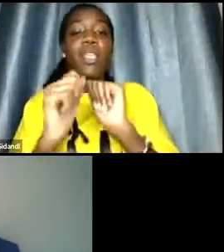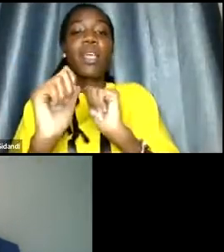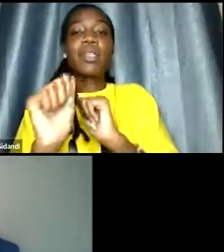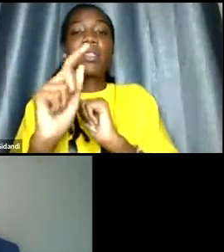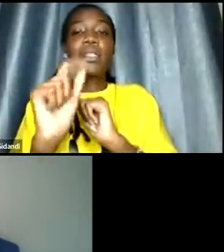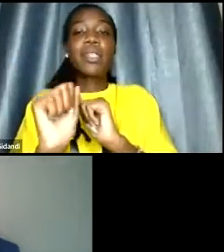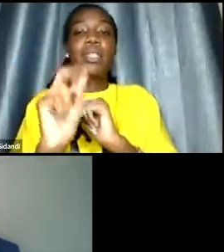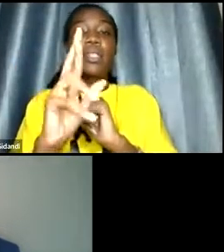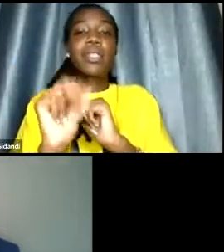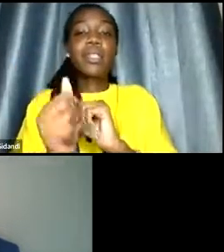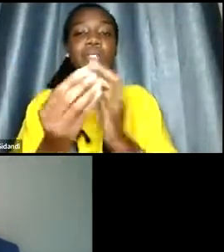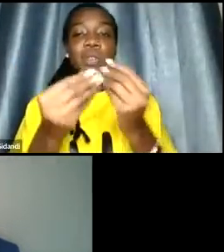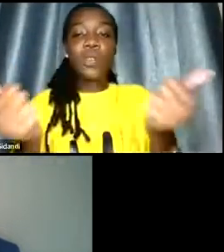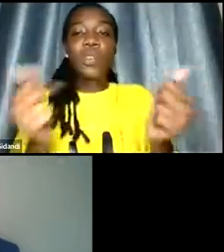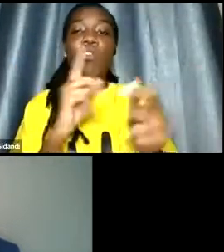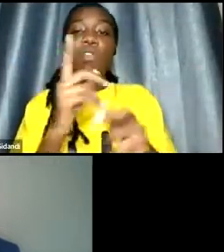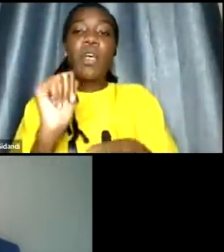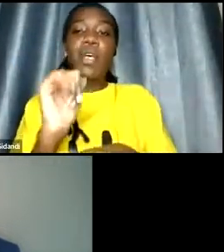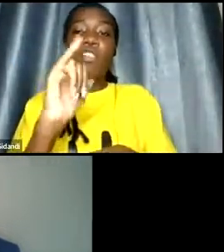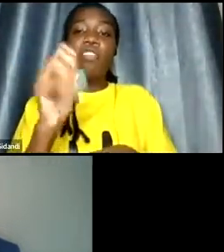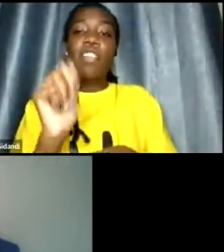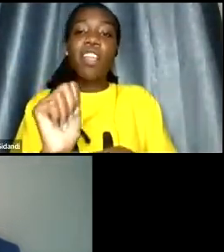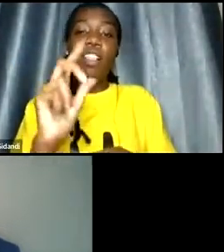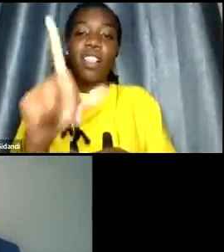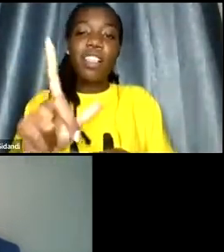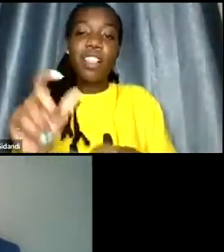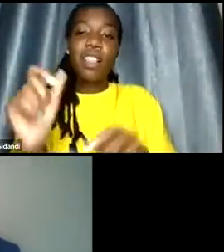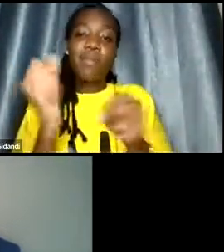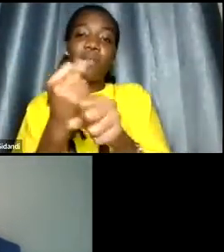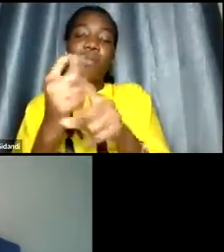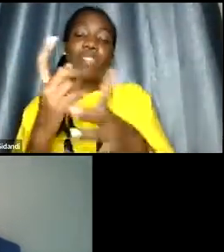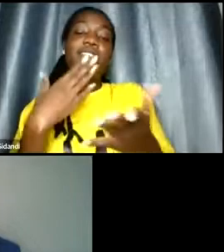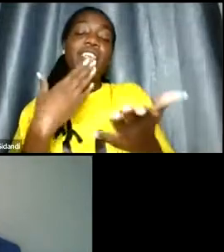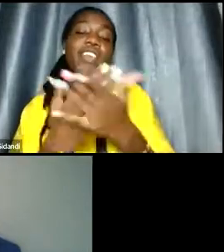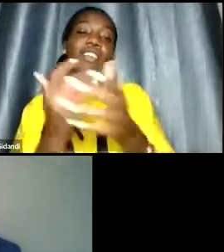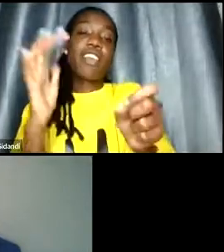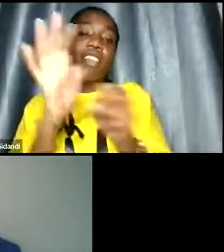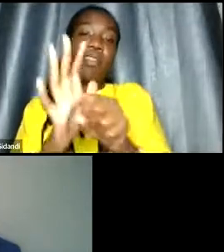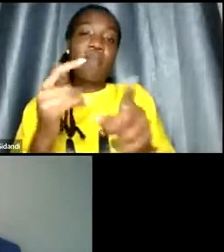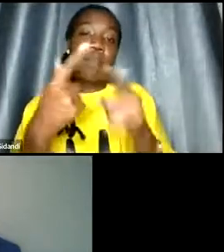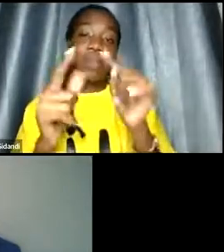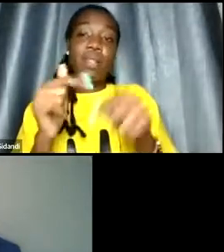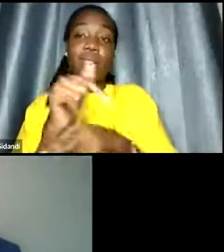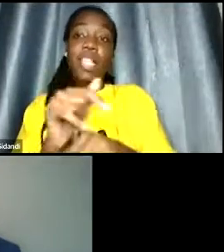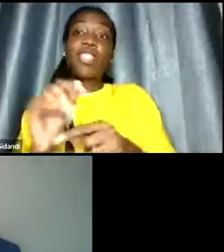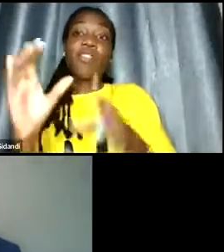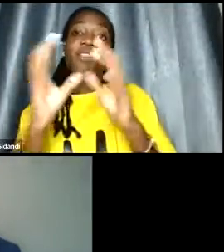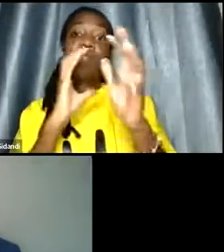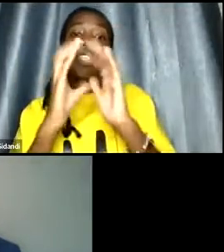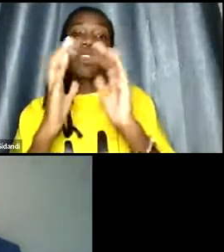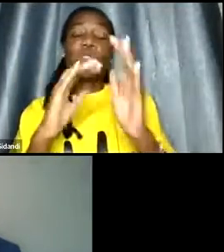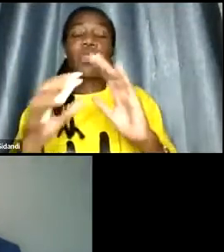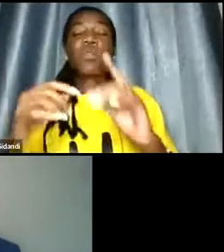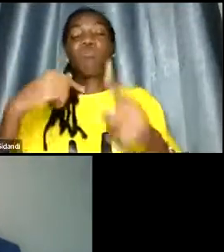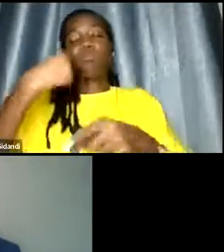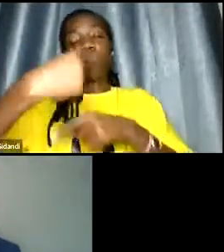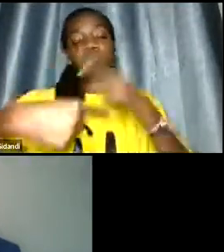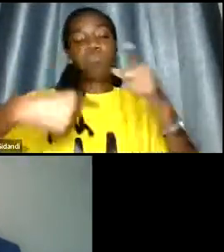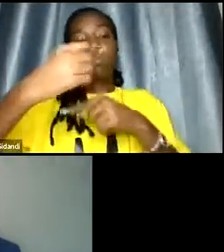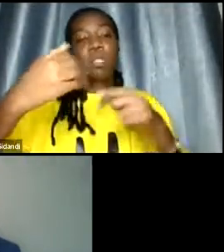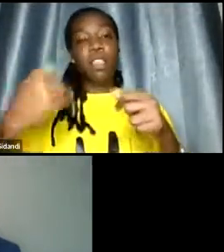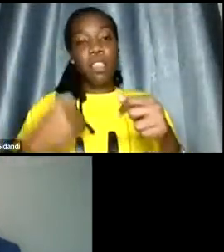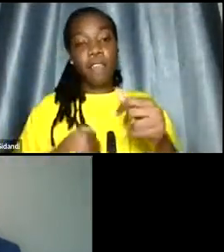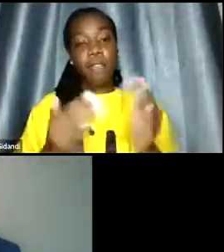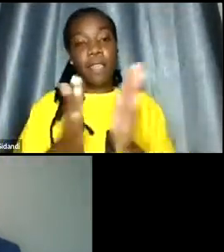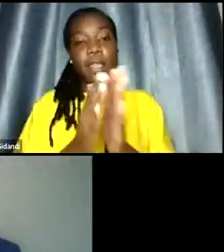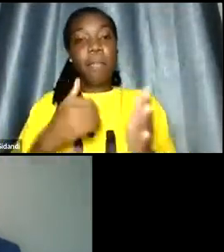inclusive. Ajal, I cannot thank you enough. And this is a conversation that we need to continue having. And I believe that we shall make